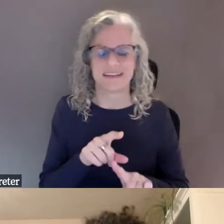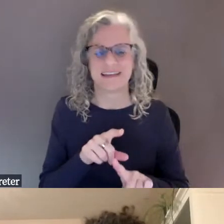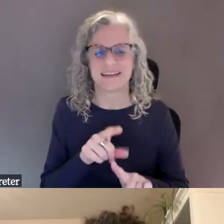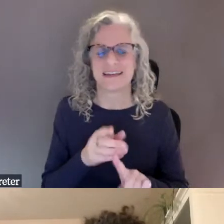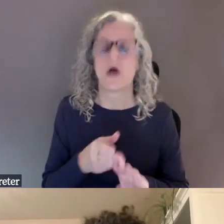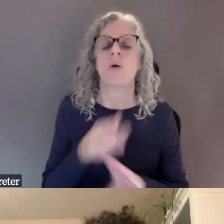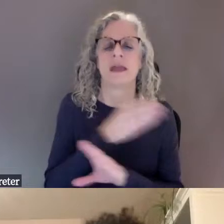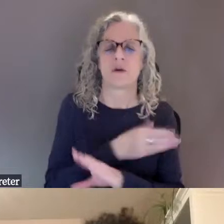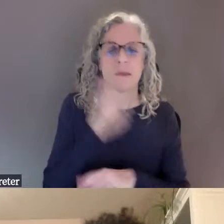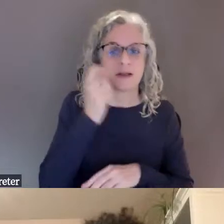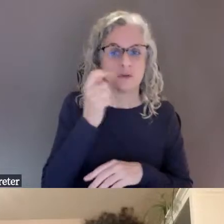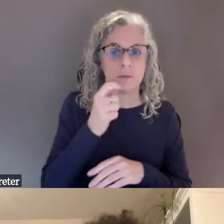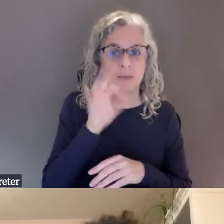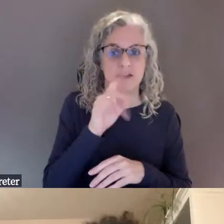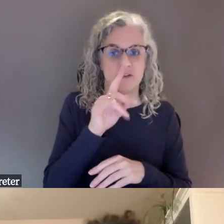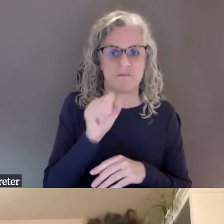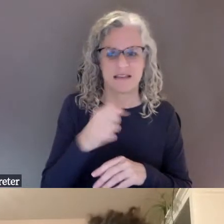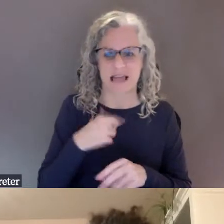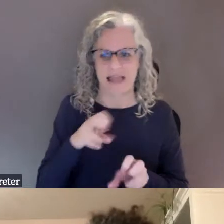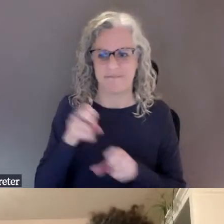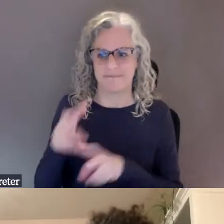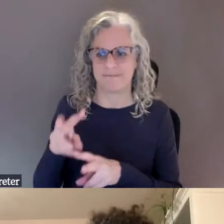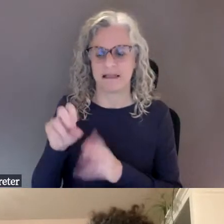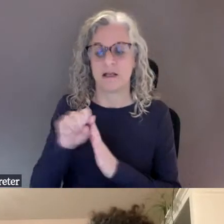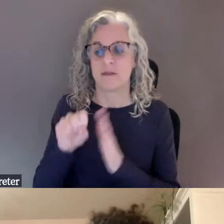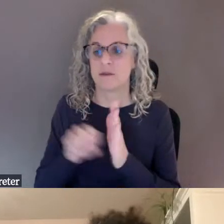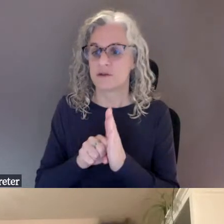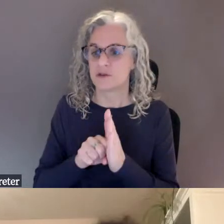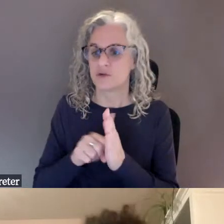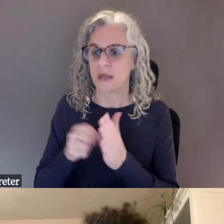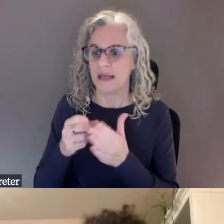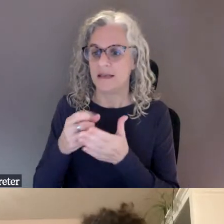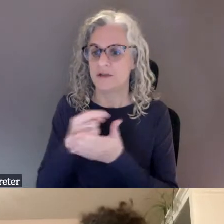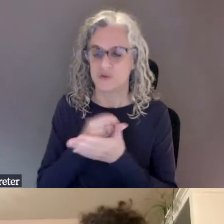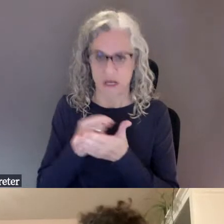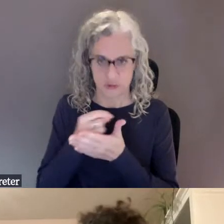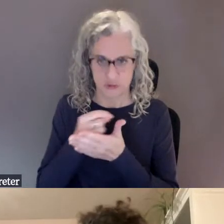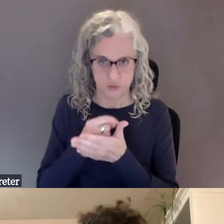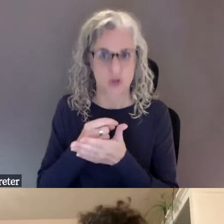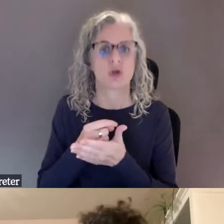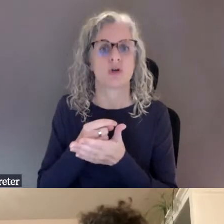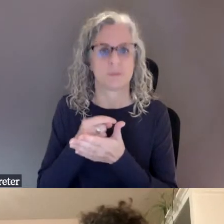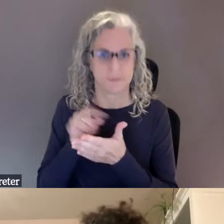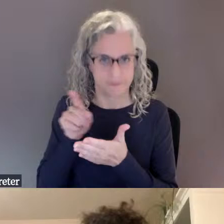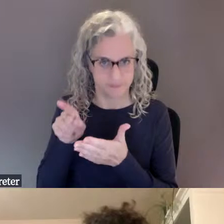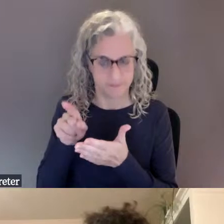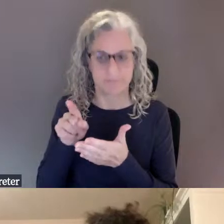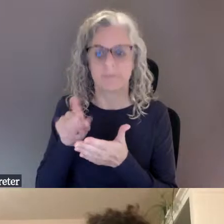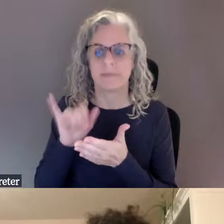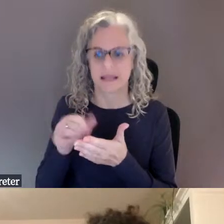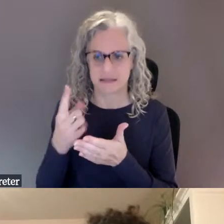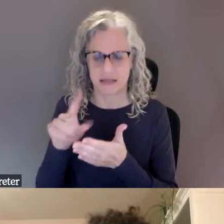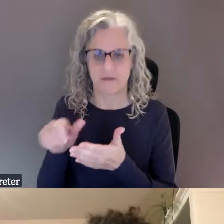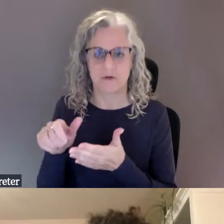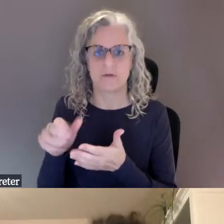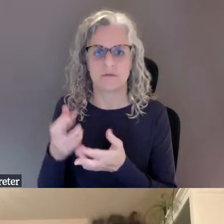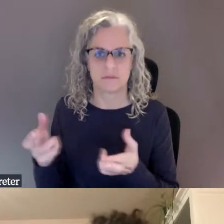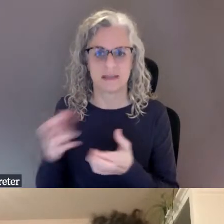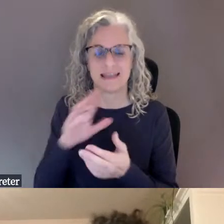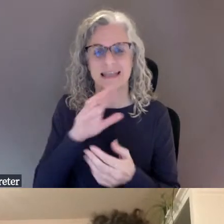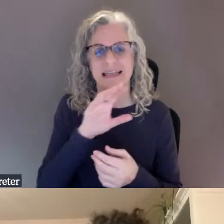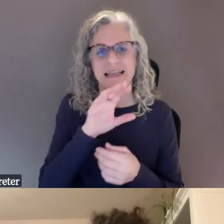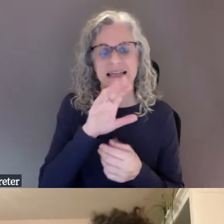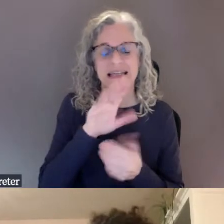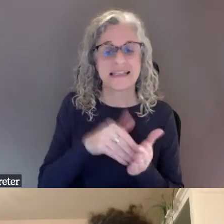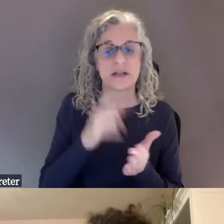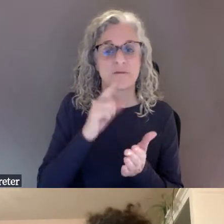I'm just going to drop this resource here. State treasurers invest those a lot. And so CCR, Center for Constitutional Rights, has a really